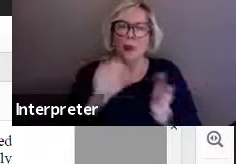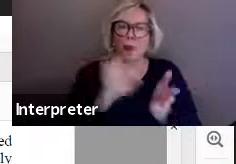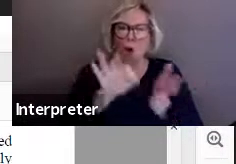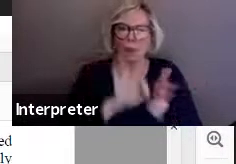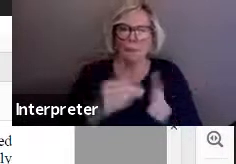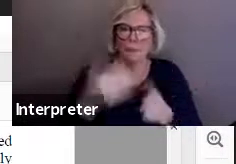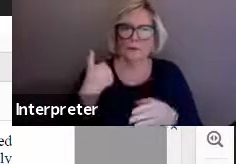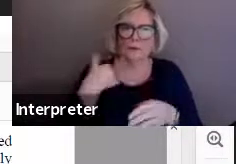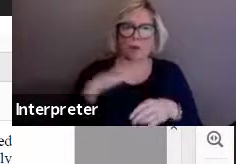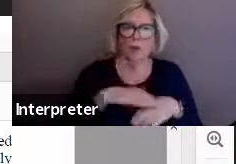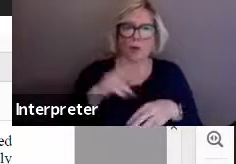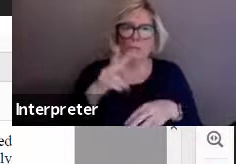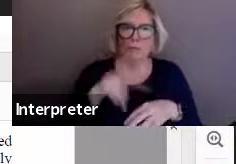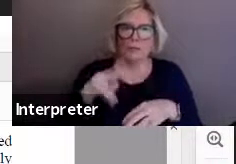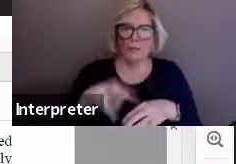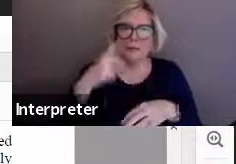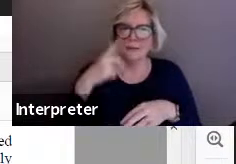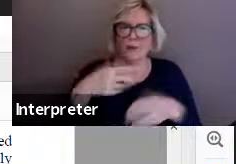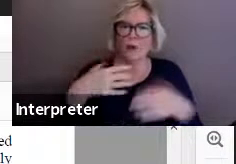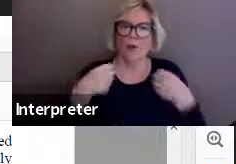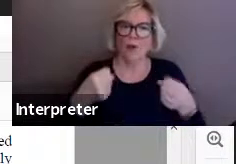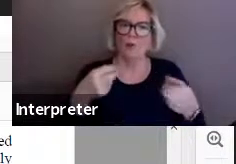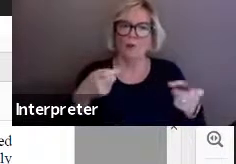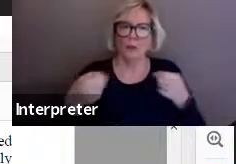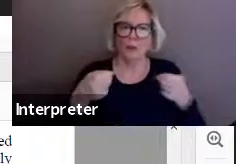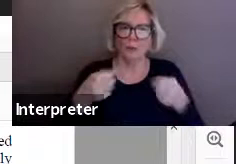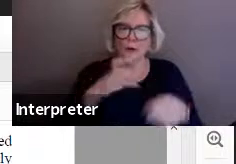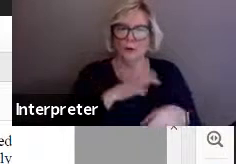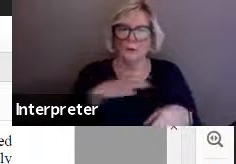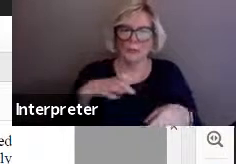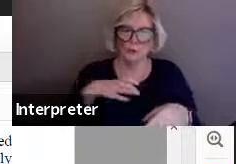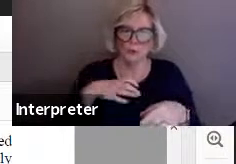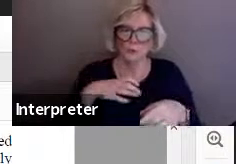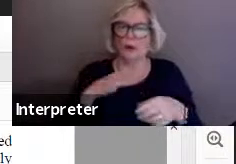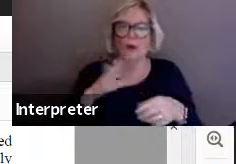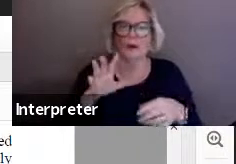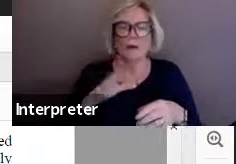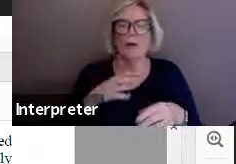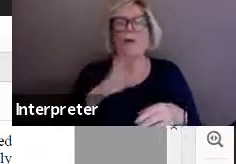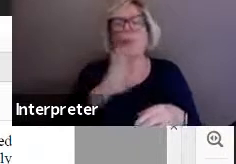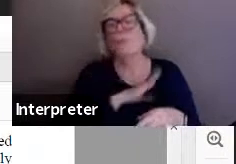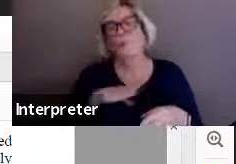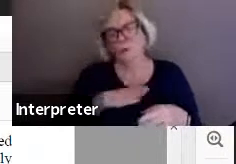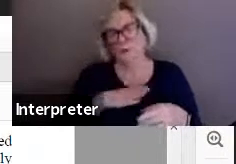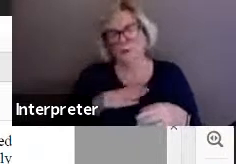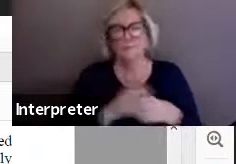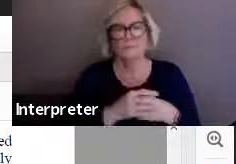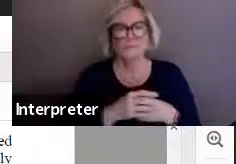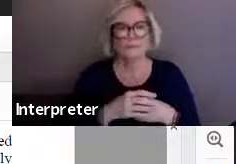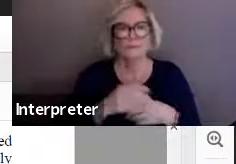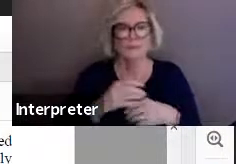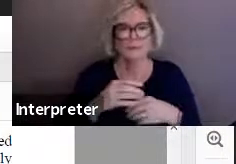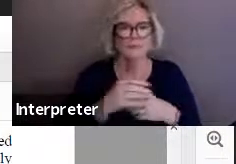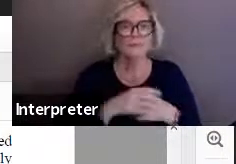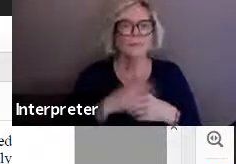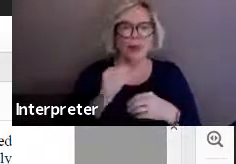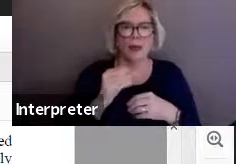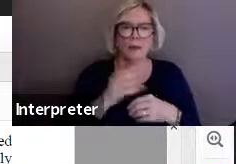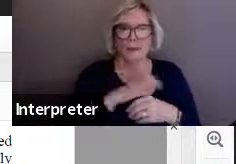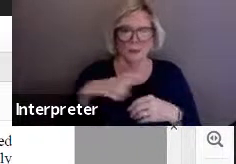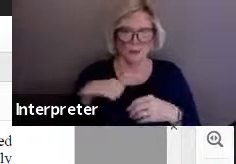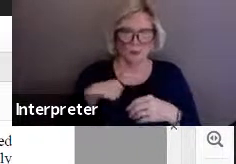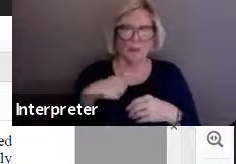22nd for the health regulatory commissions, the health regulatory boards, health professional boards and commissions, and